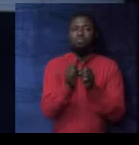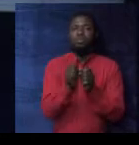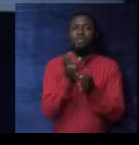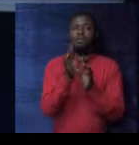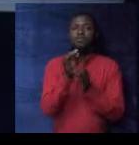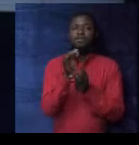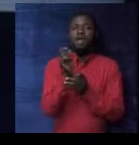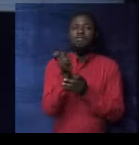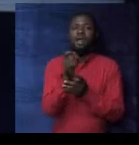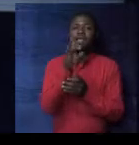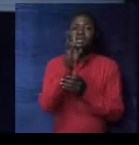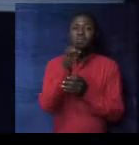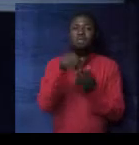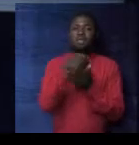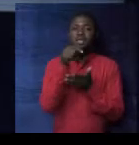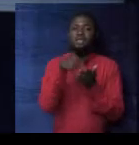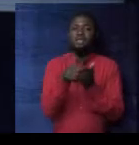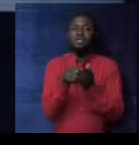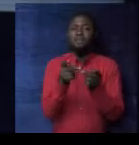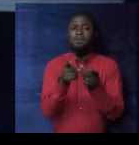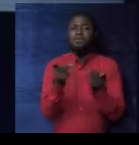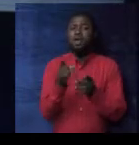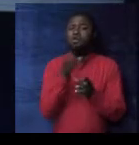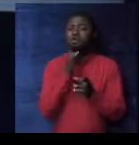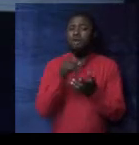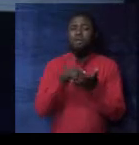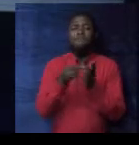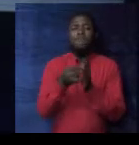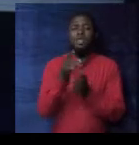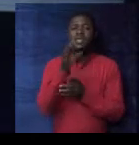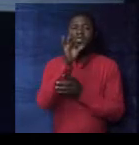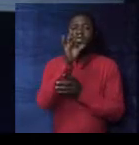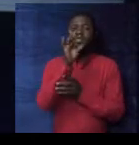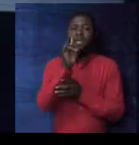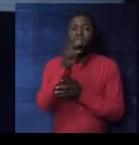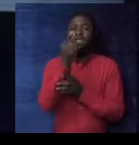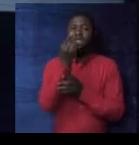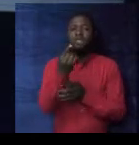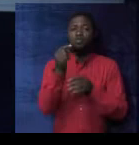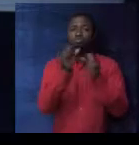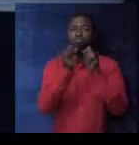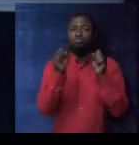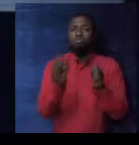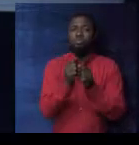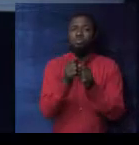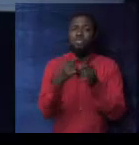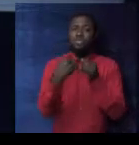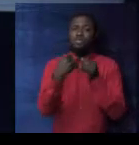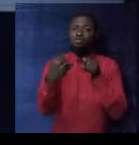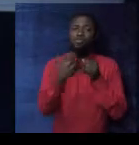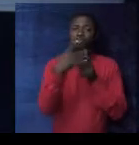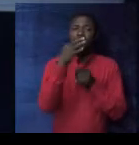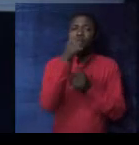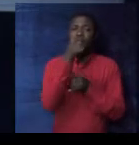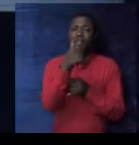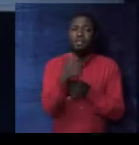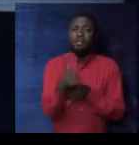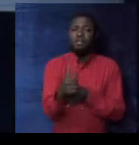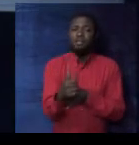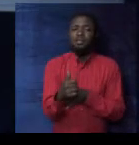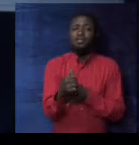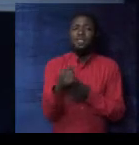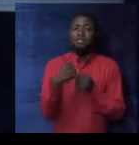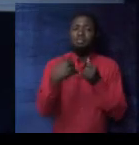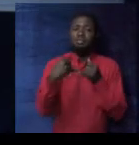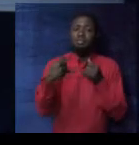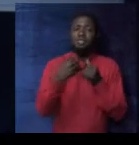8 single squares. But if you write 7 in this position, it does not mean 7 single squares, it means 7 strips of